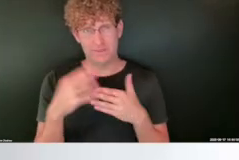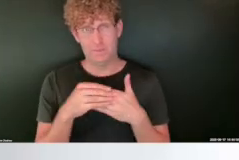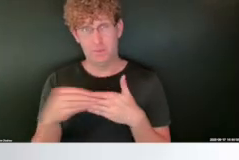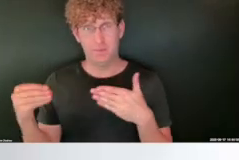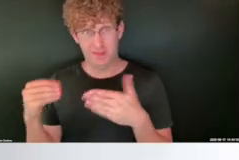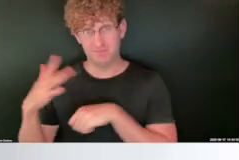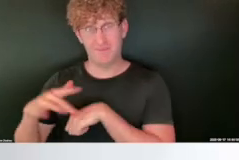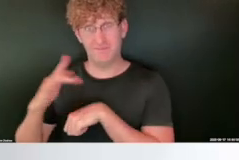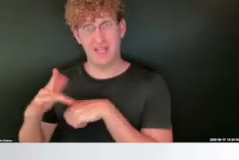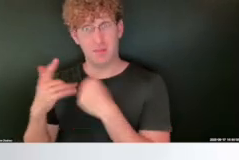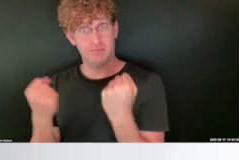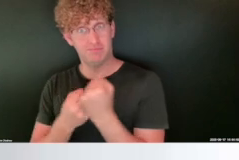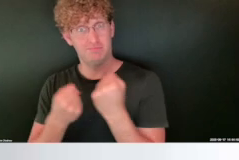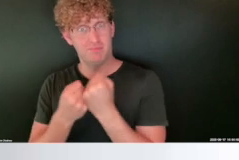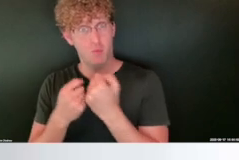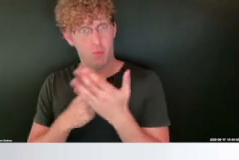policy or funding changes in this year's funding plan. Next slide.